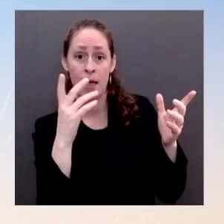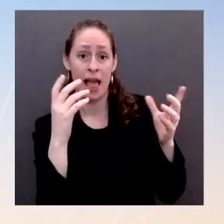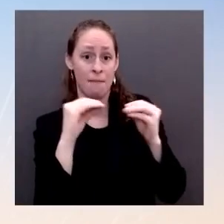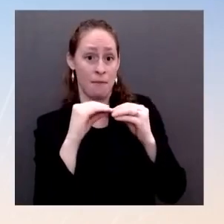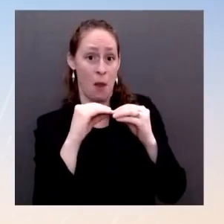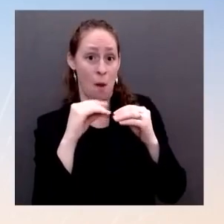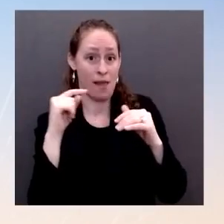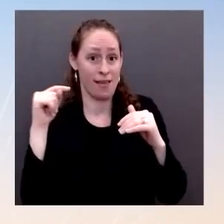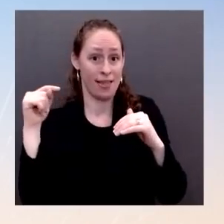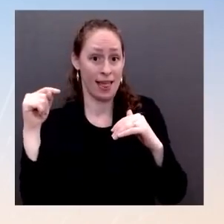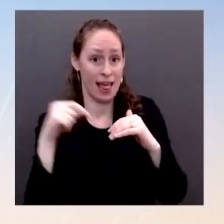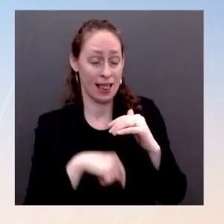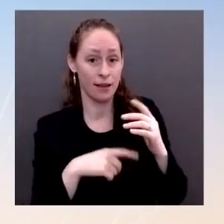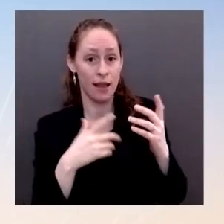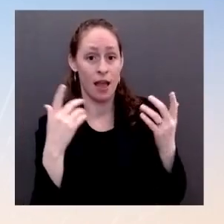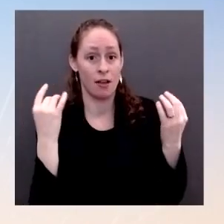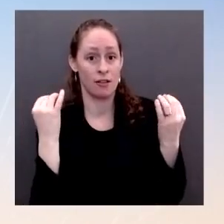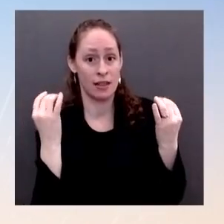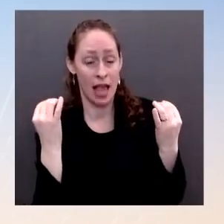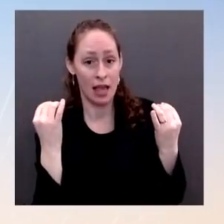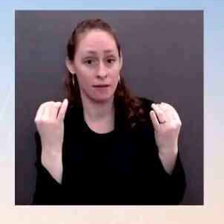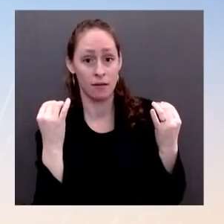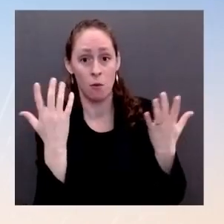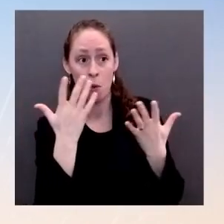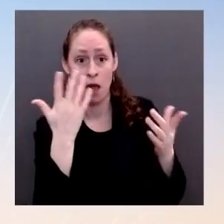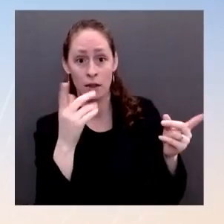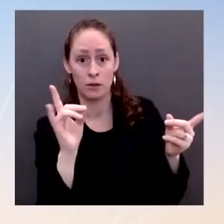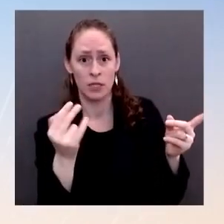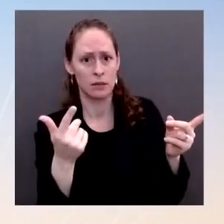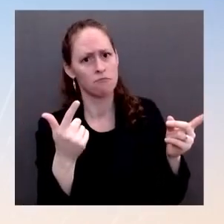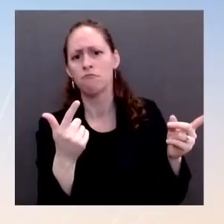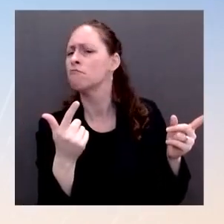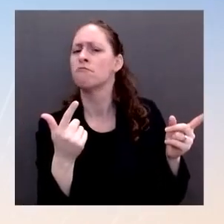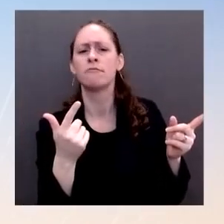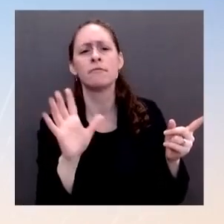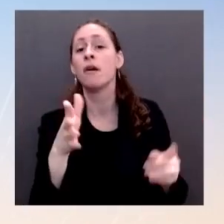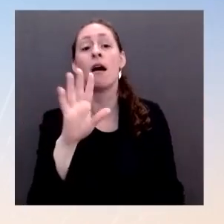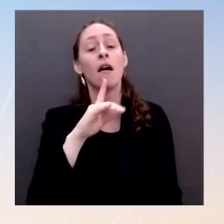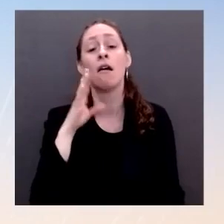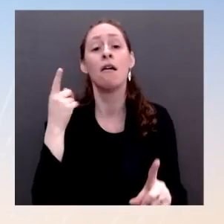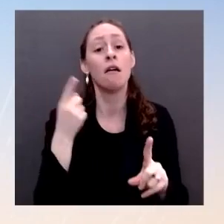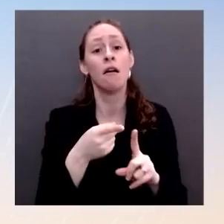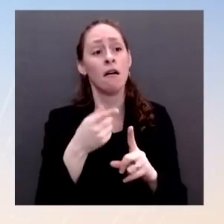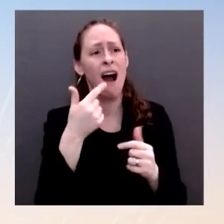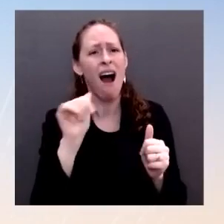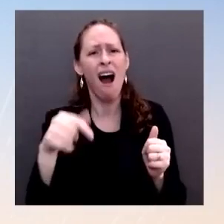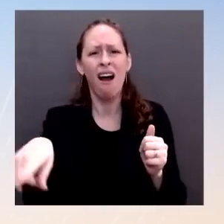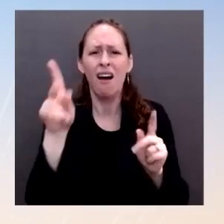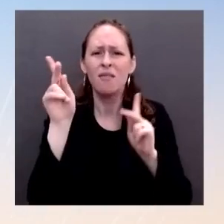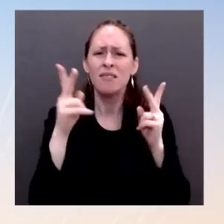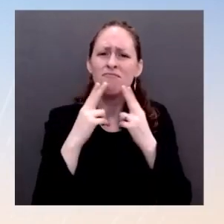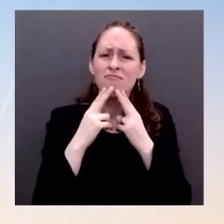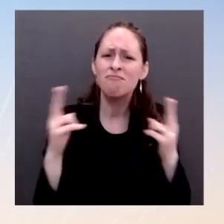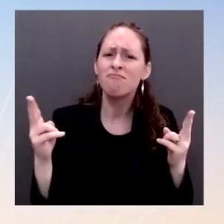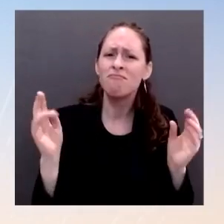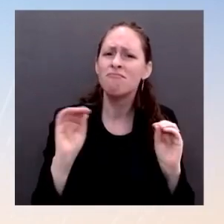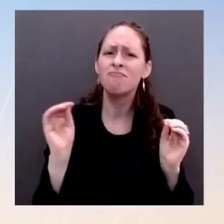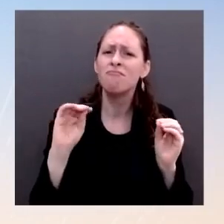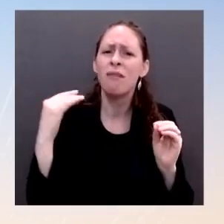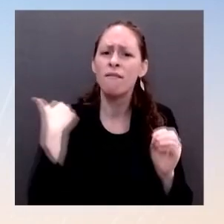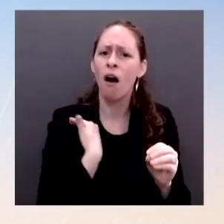anytime there's a loss of life, of innocent lives, that is a tragedy, and we are mindful of that and focused on